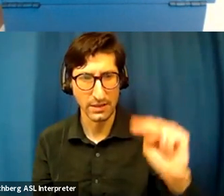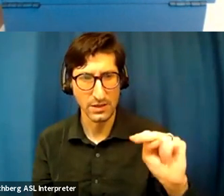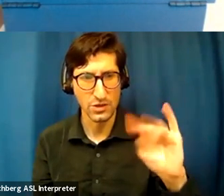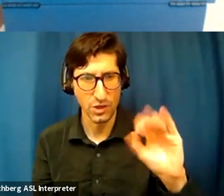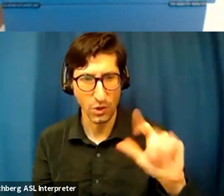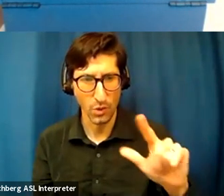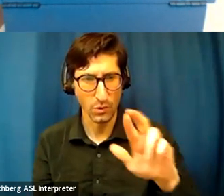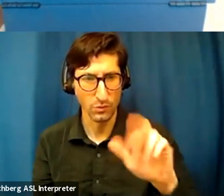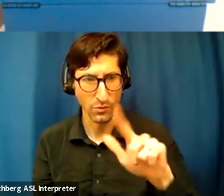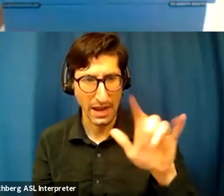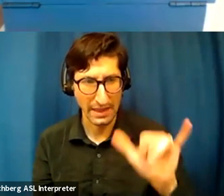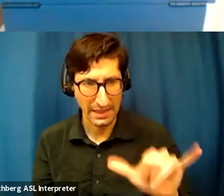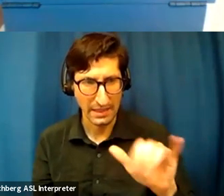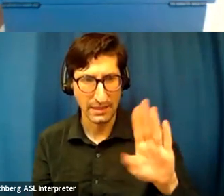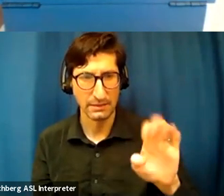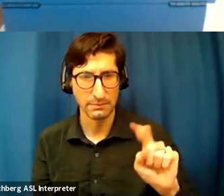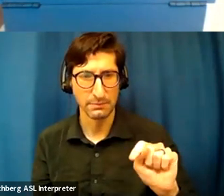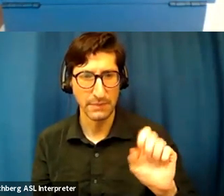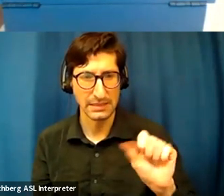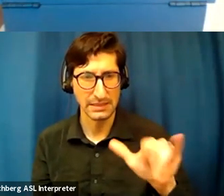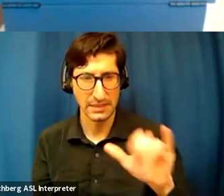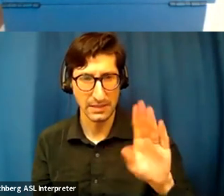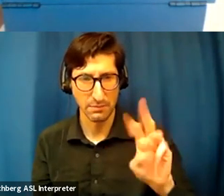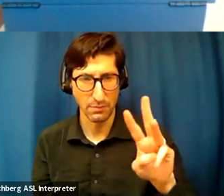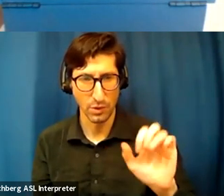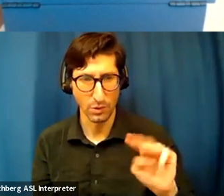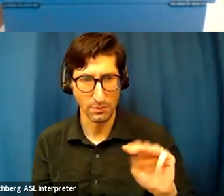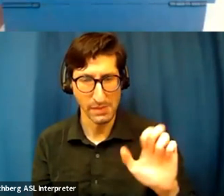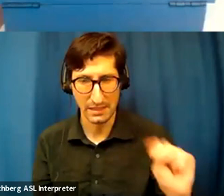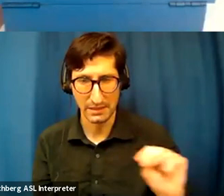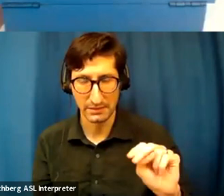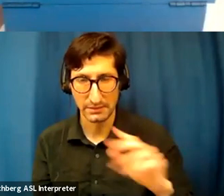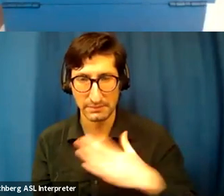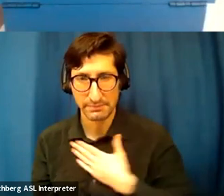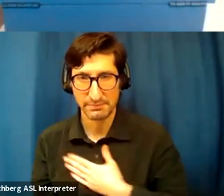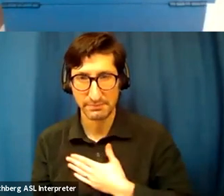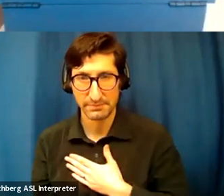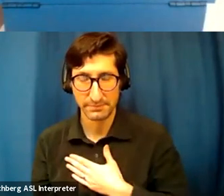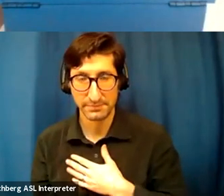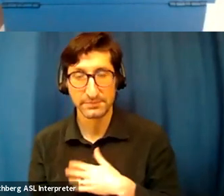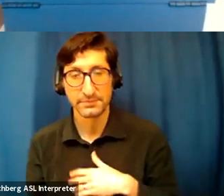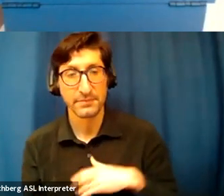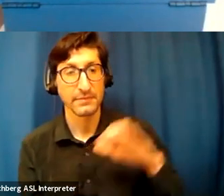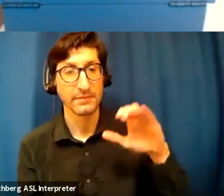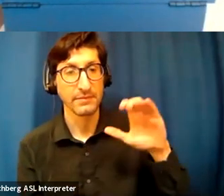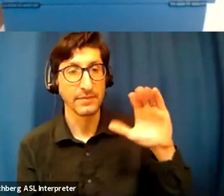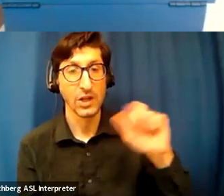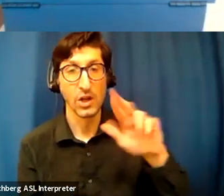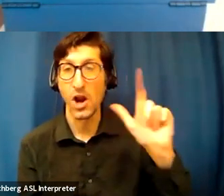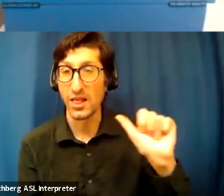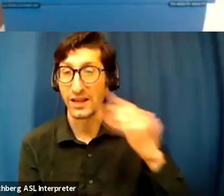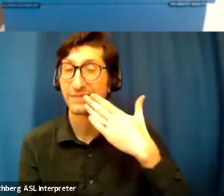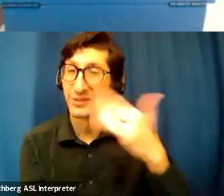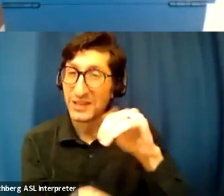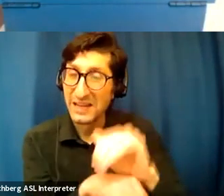Betsy Bowman. If you can please raise your hands virtually. Carla? Good evening, everyone. My name is Carla.